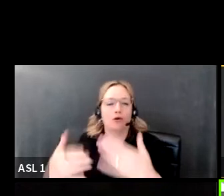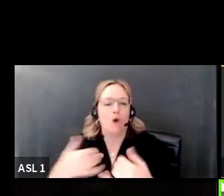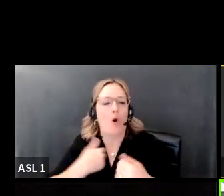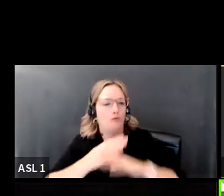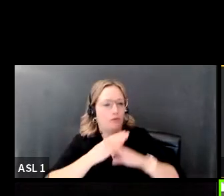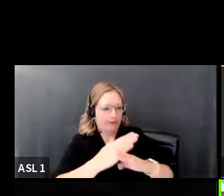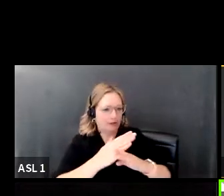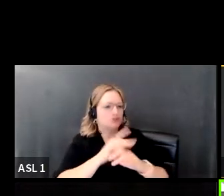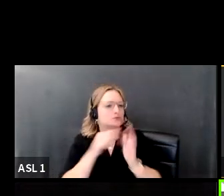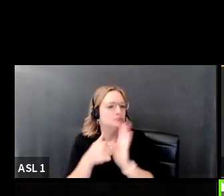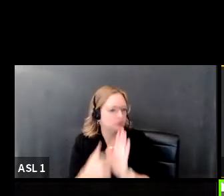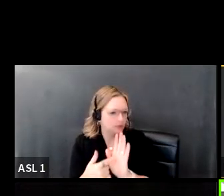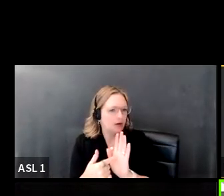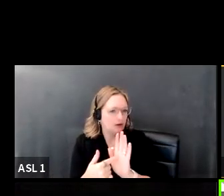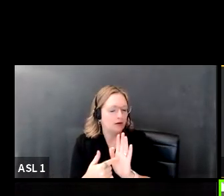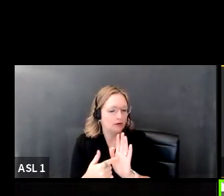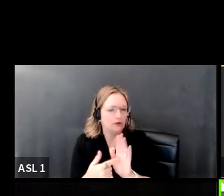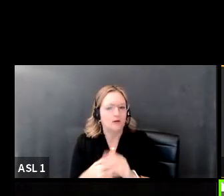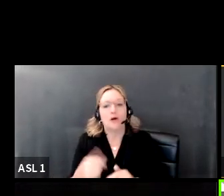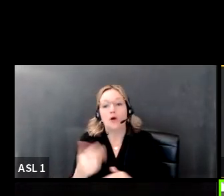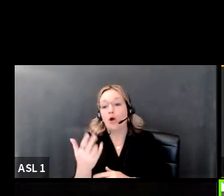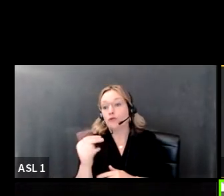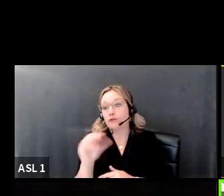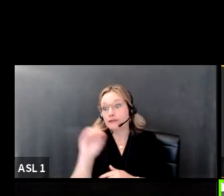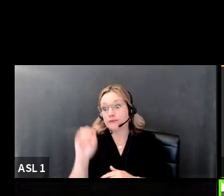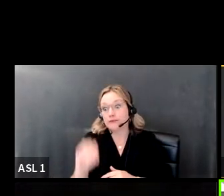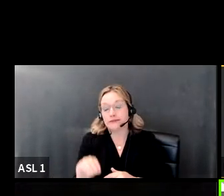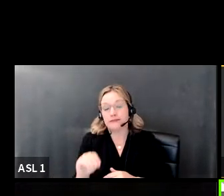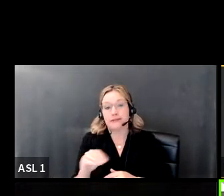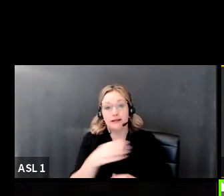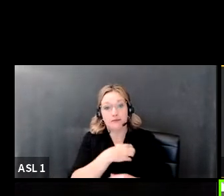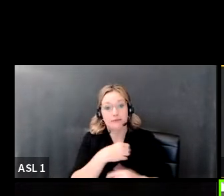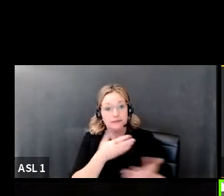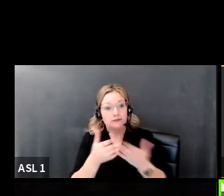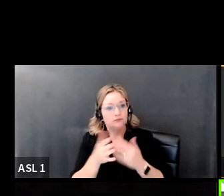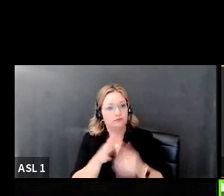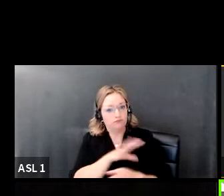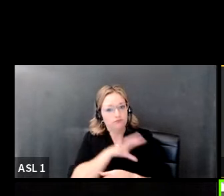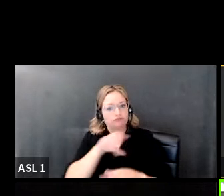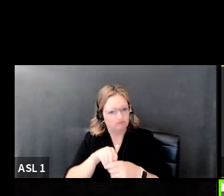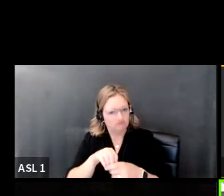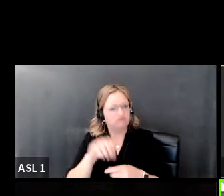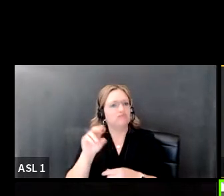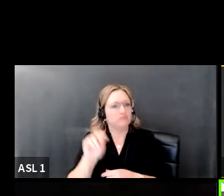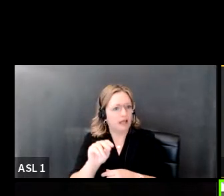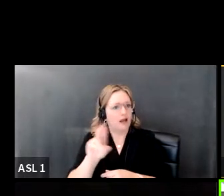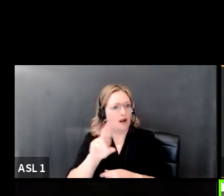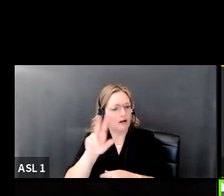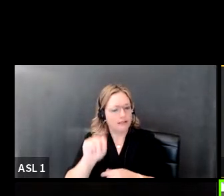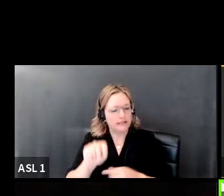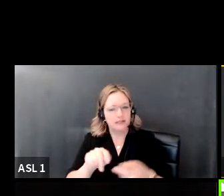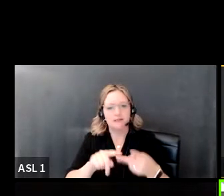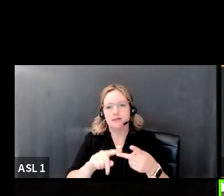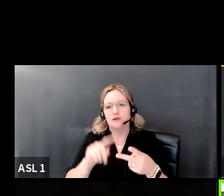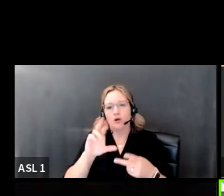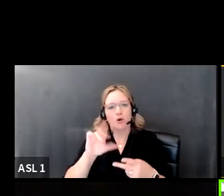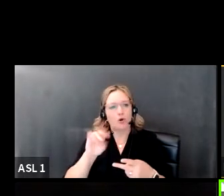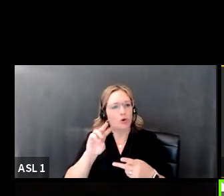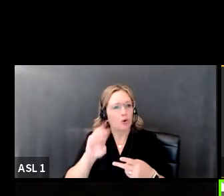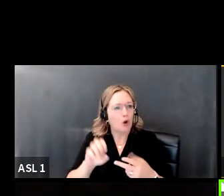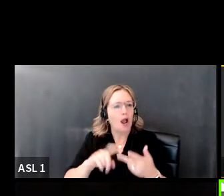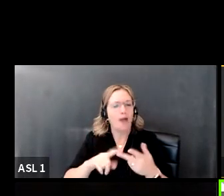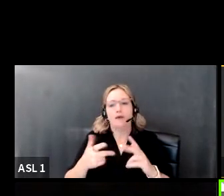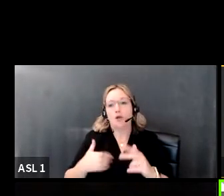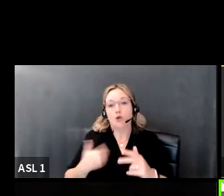13 of our of our of our police services now engaged in nrt's crime prevention officers youth outreach